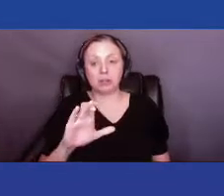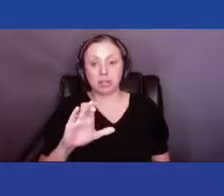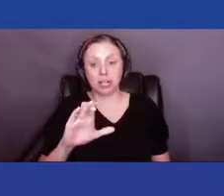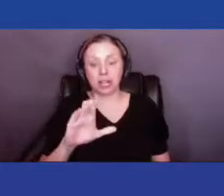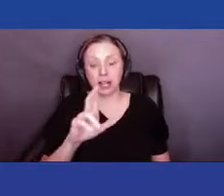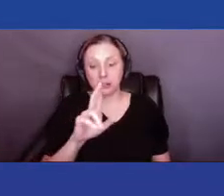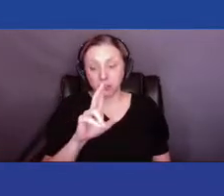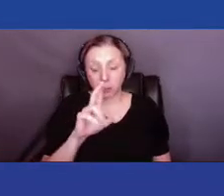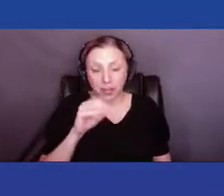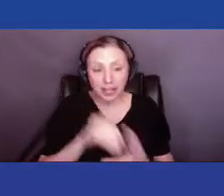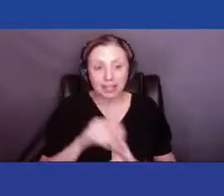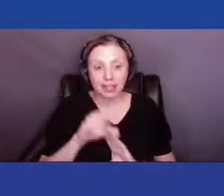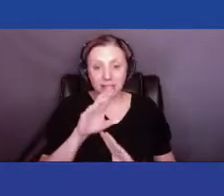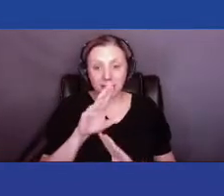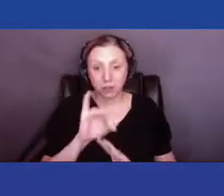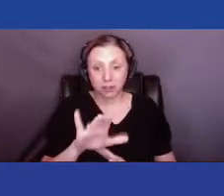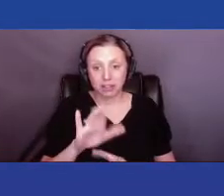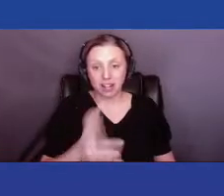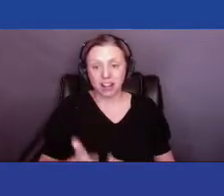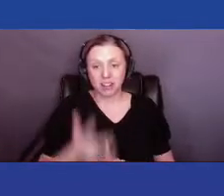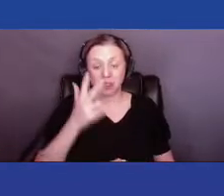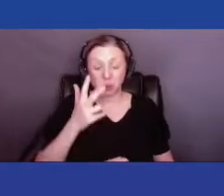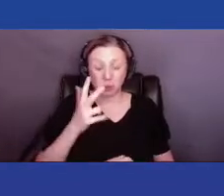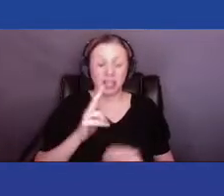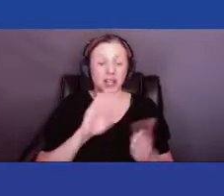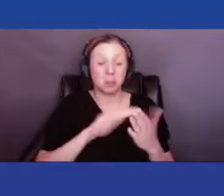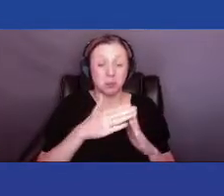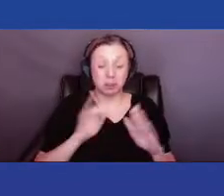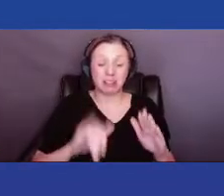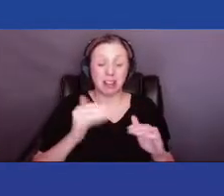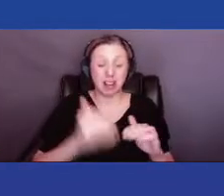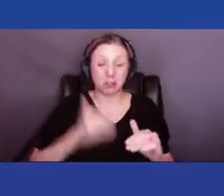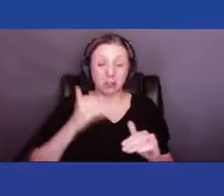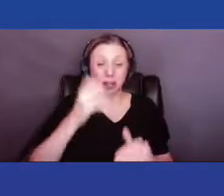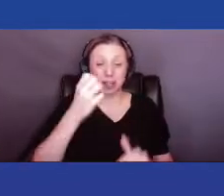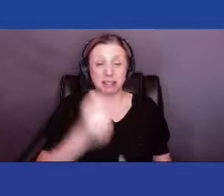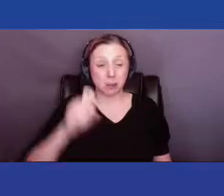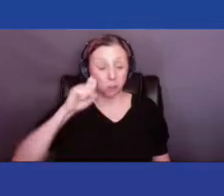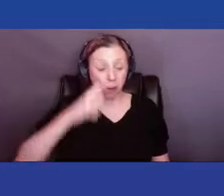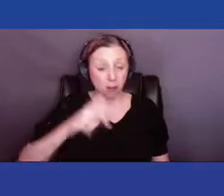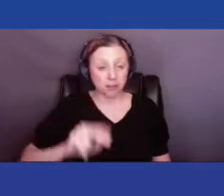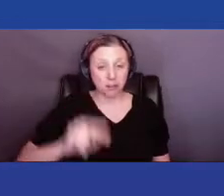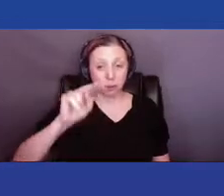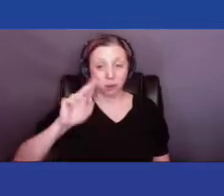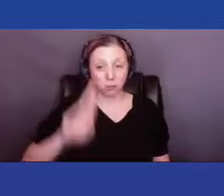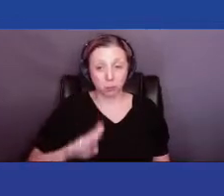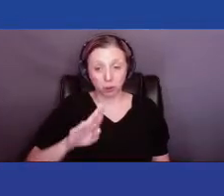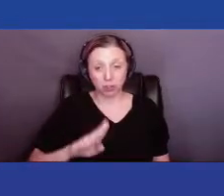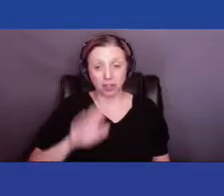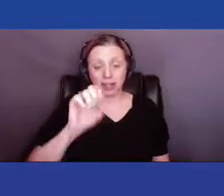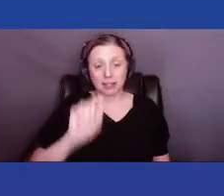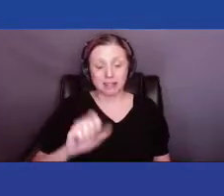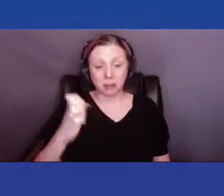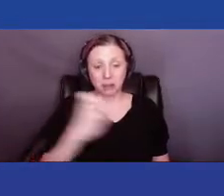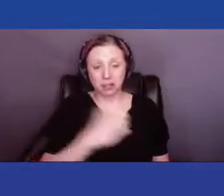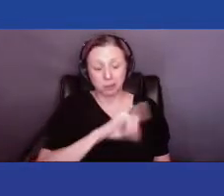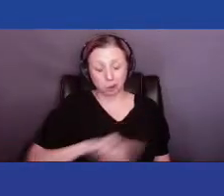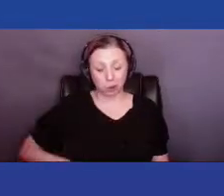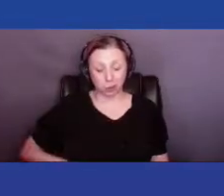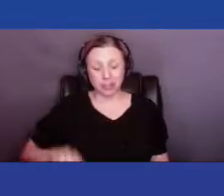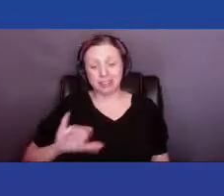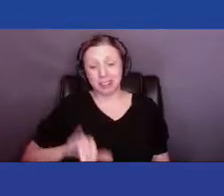being processed in 3 overburdened communities, in the South Bronx, in North Brooklyn, and in southeastern Queens. And